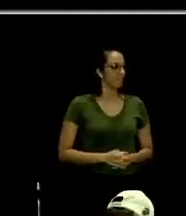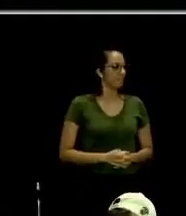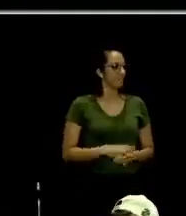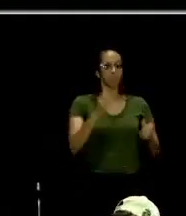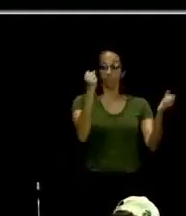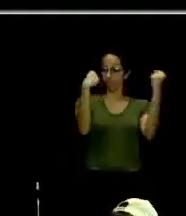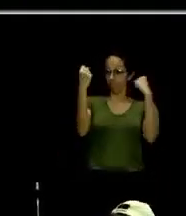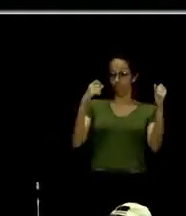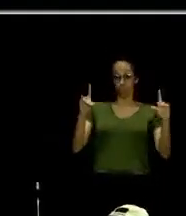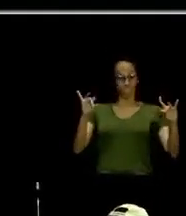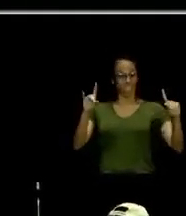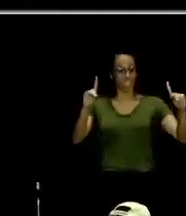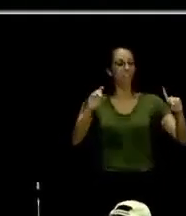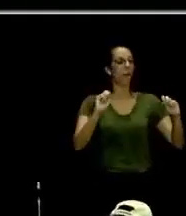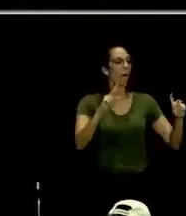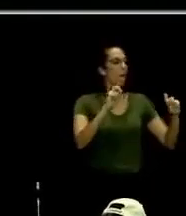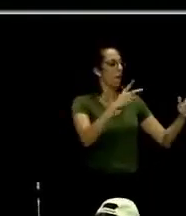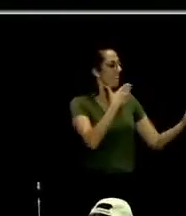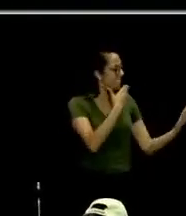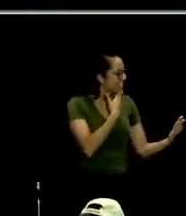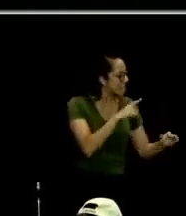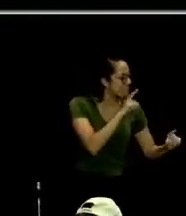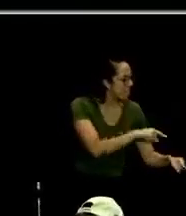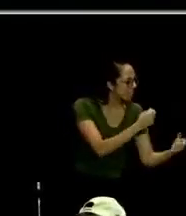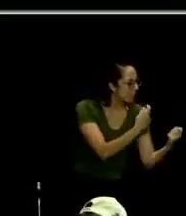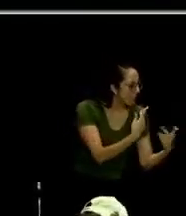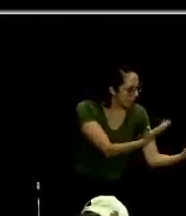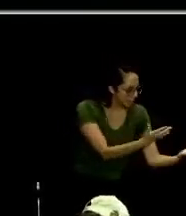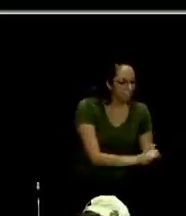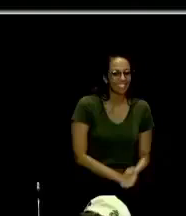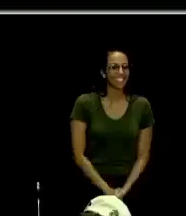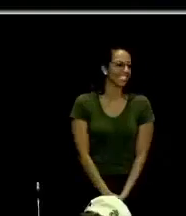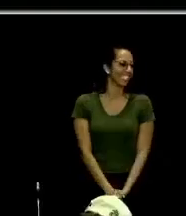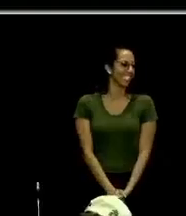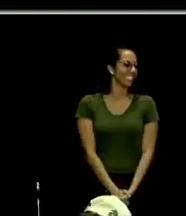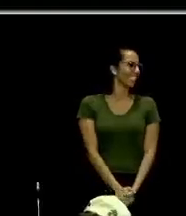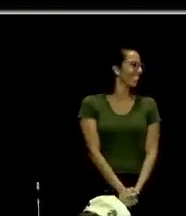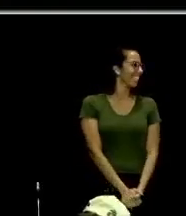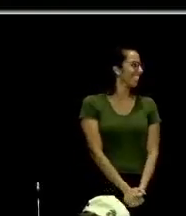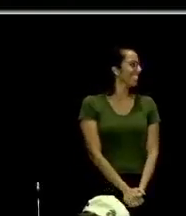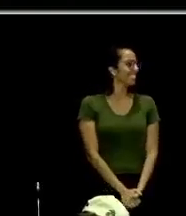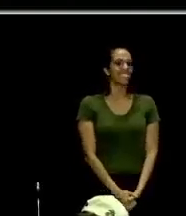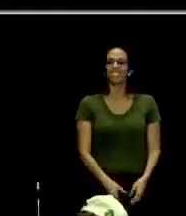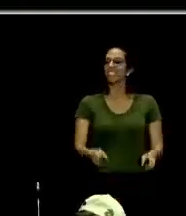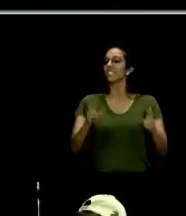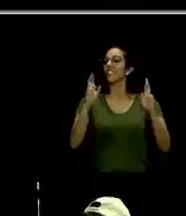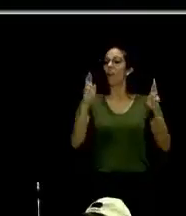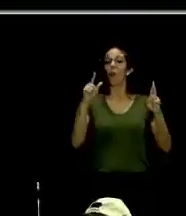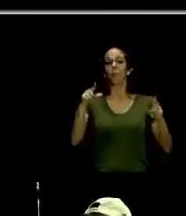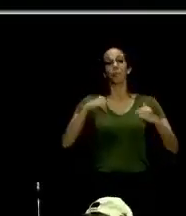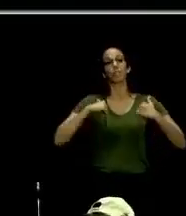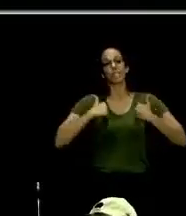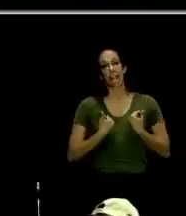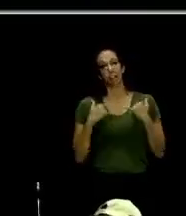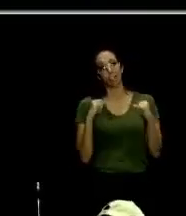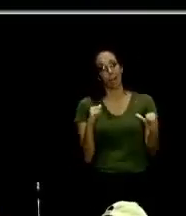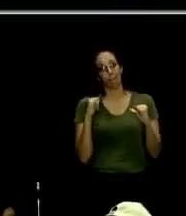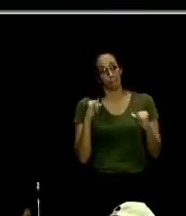You did? Good. Thank you for answering back to me. Yes. I hope you're half as tired as I